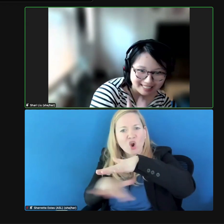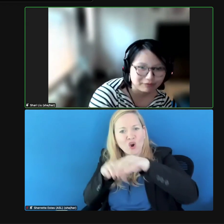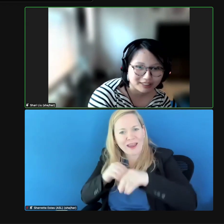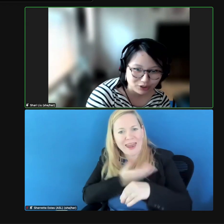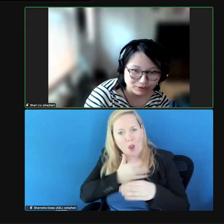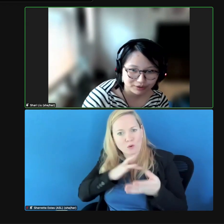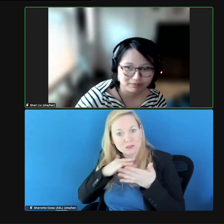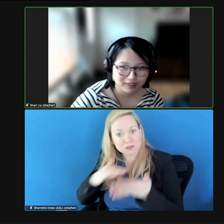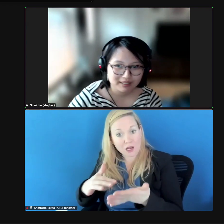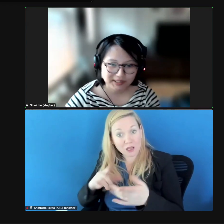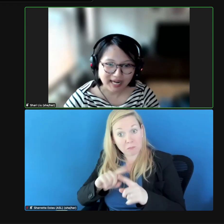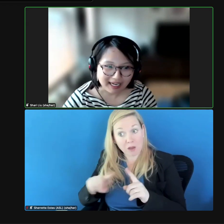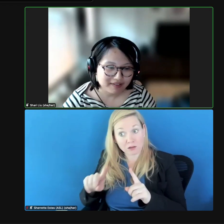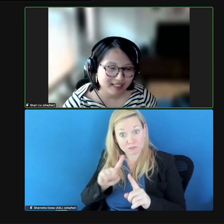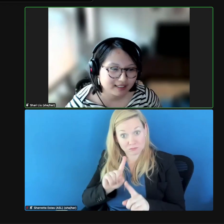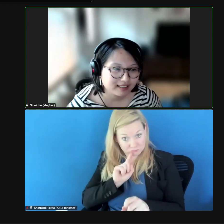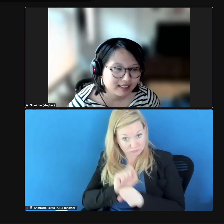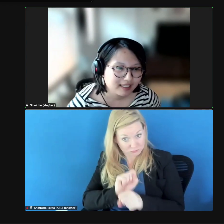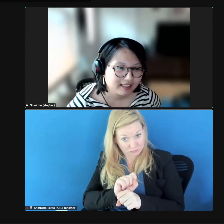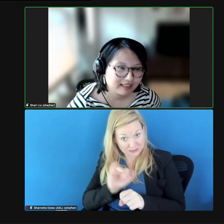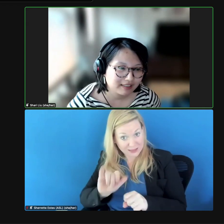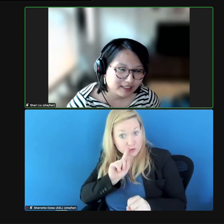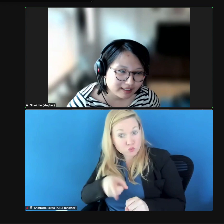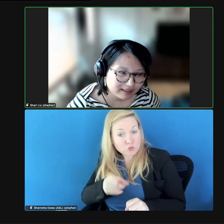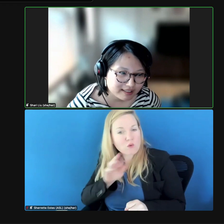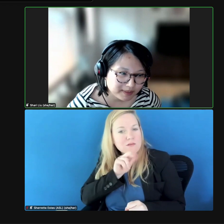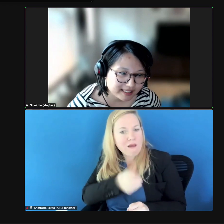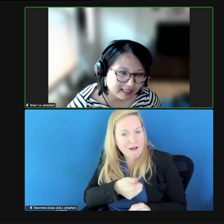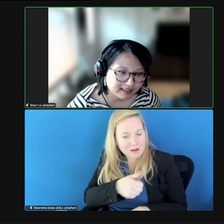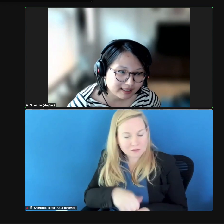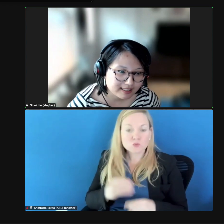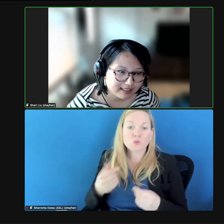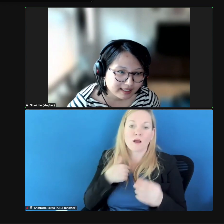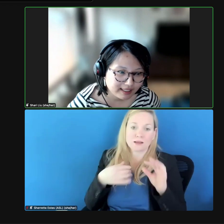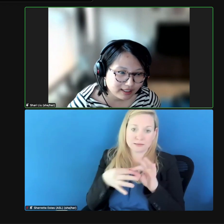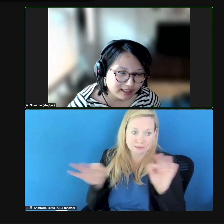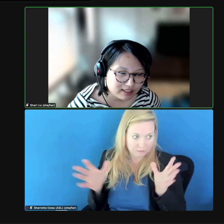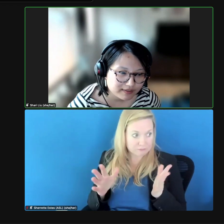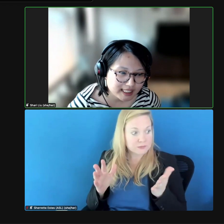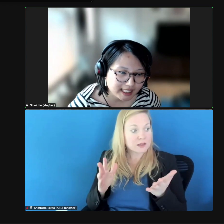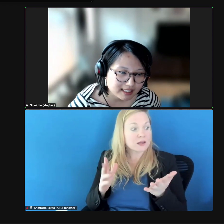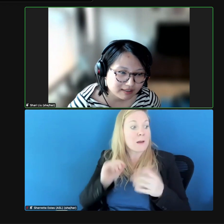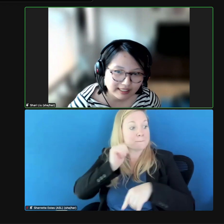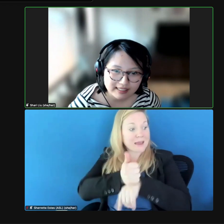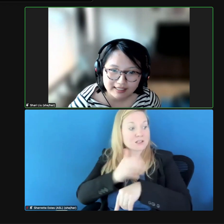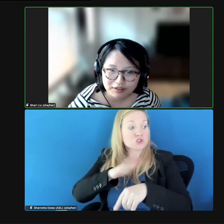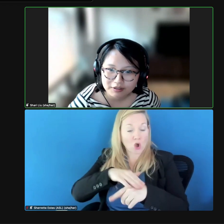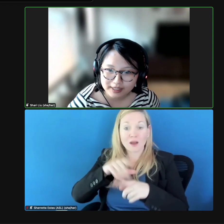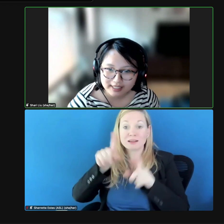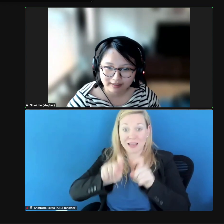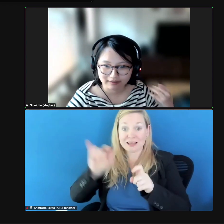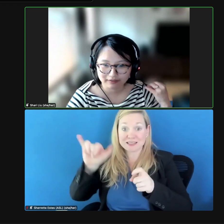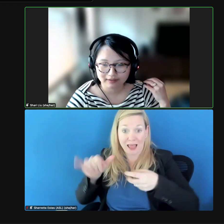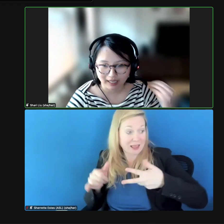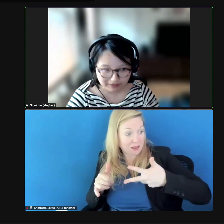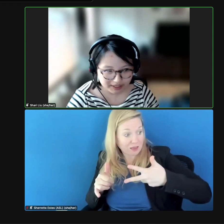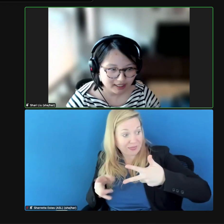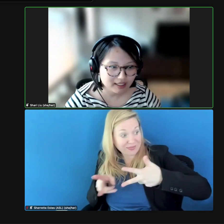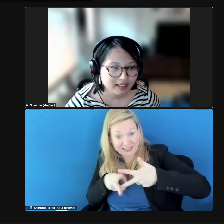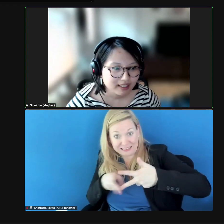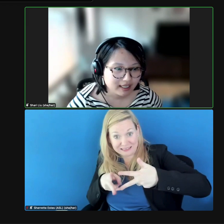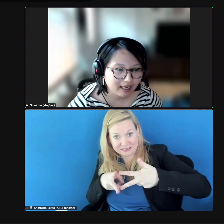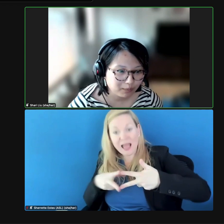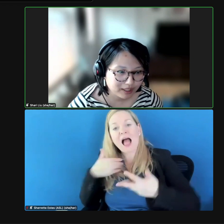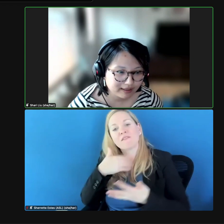is that really true? So I've said, given displays like this, each of these test events has a source of